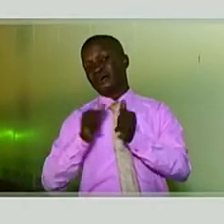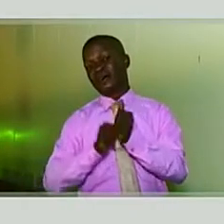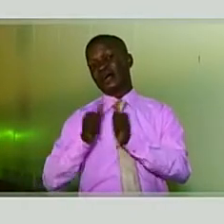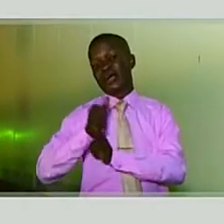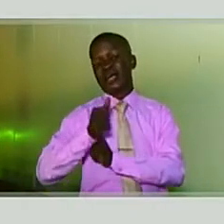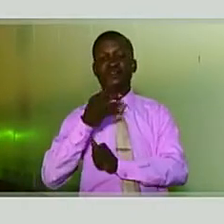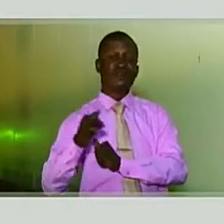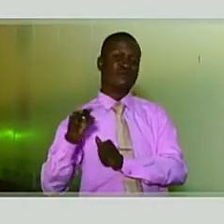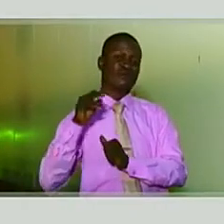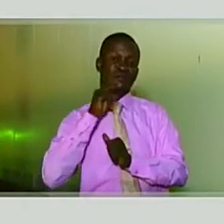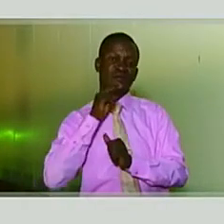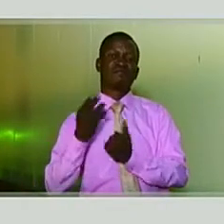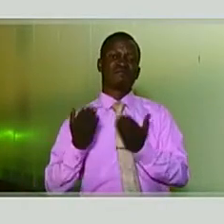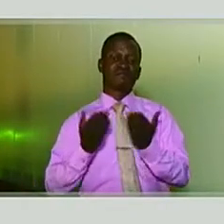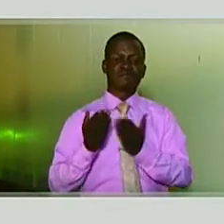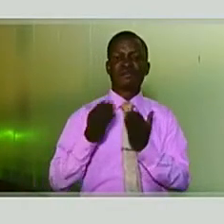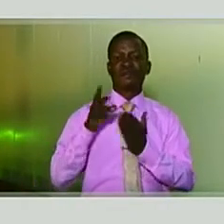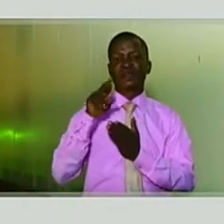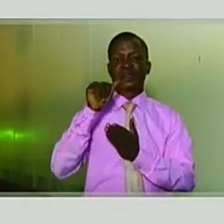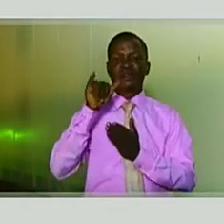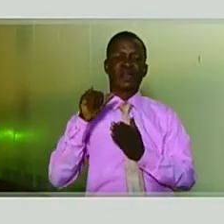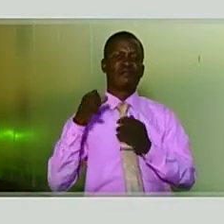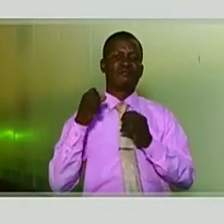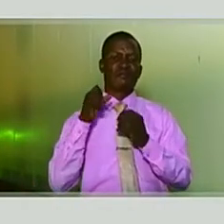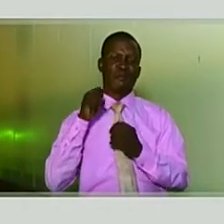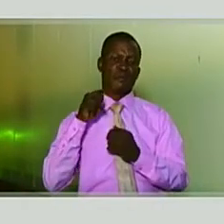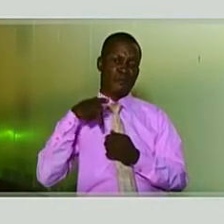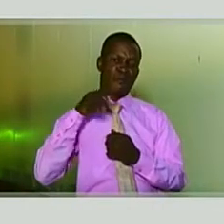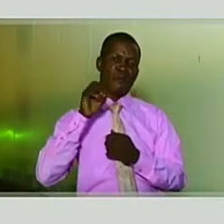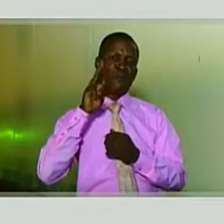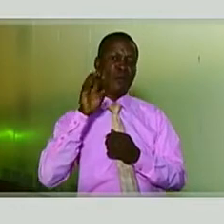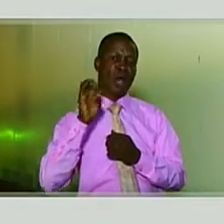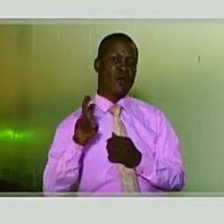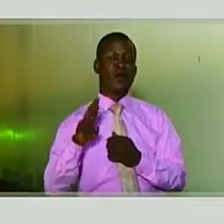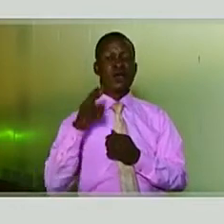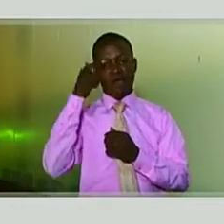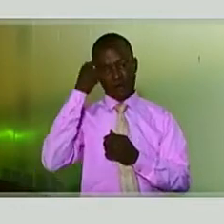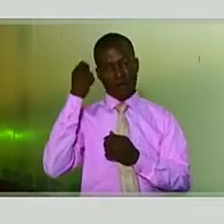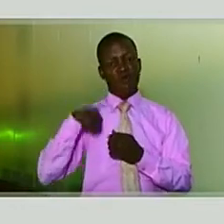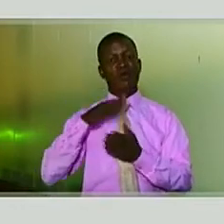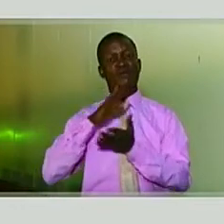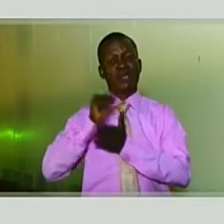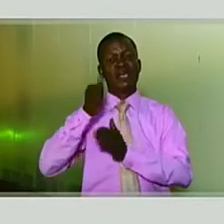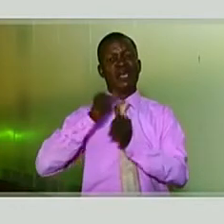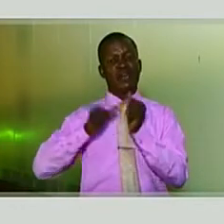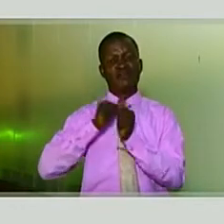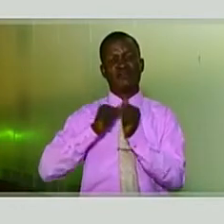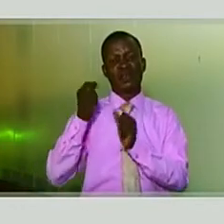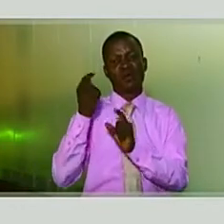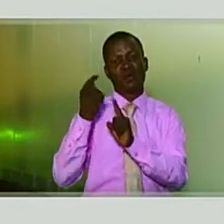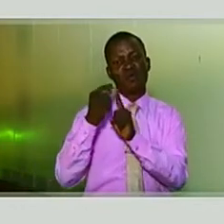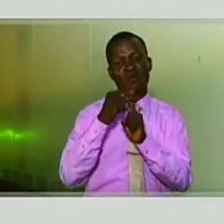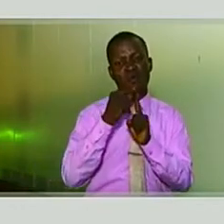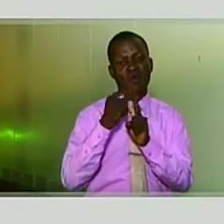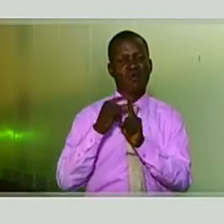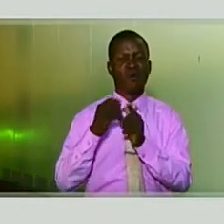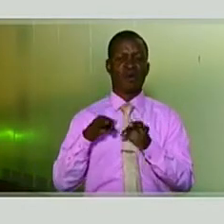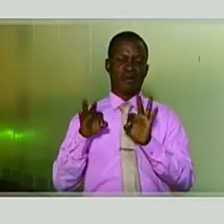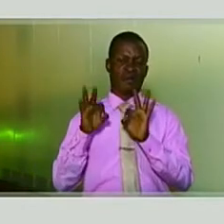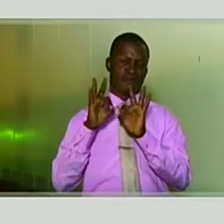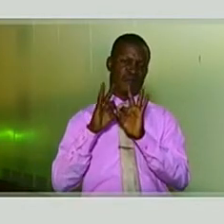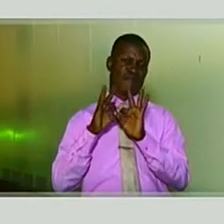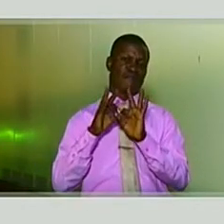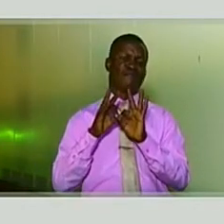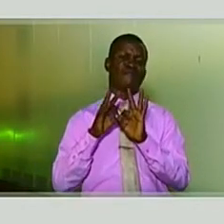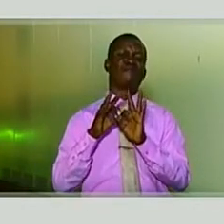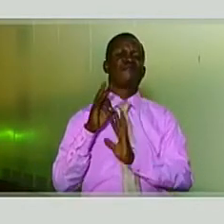Nigeria Network Service, RayPower, and other radio stations because we believe every voice counts. Present at this town hall this evening